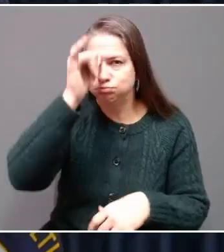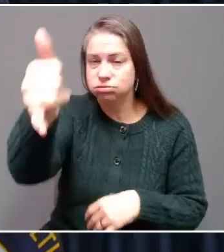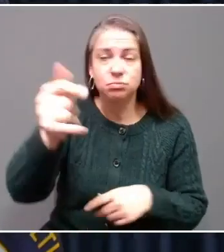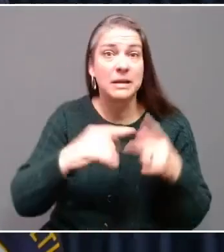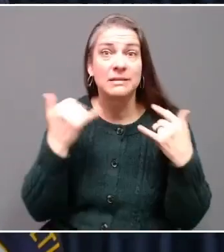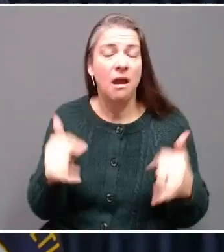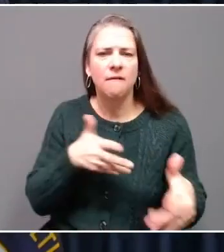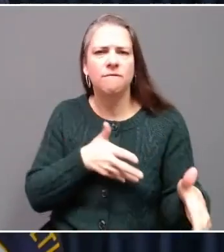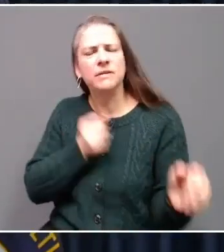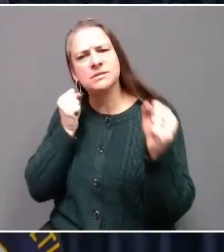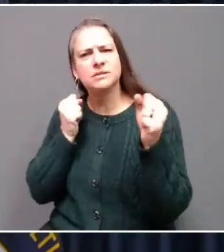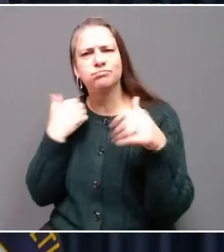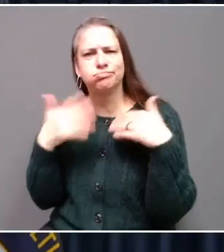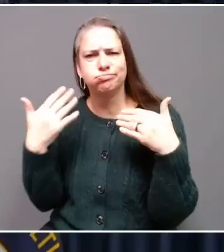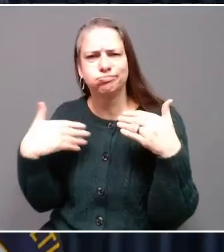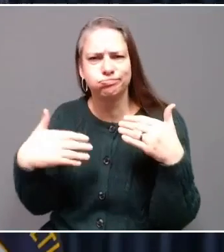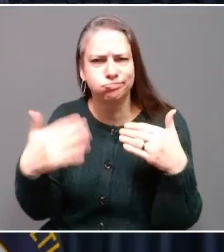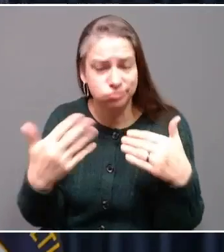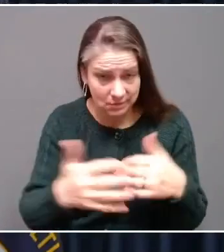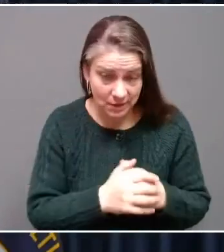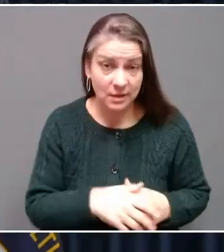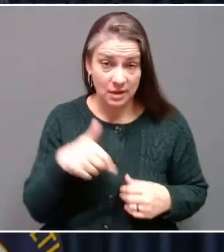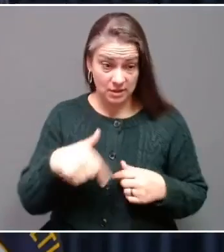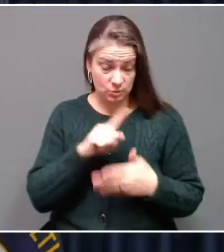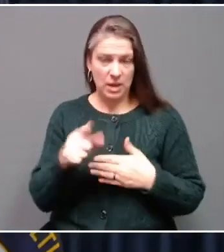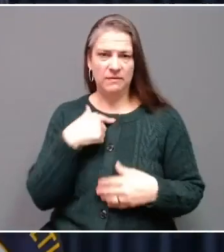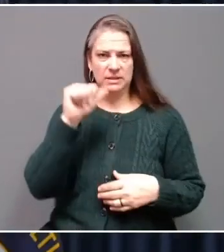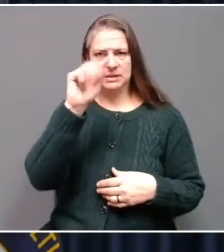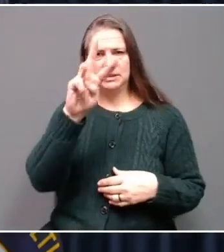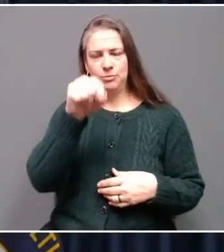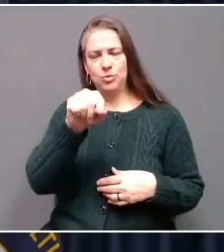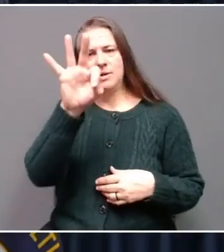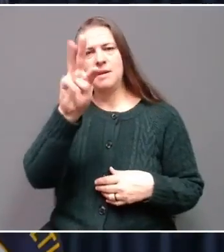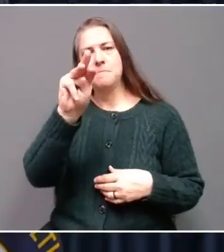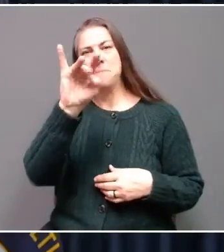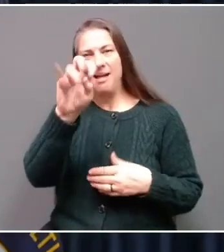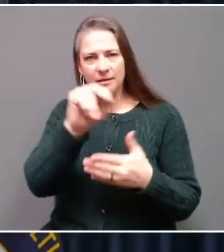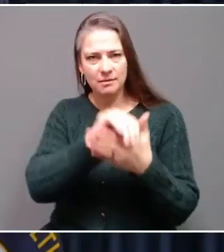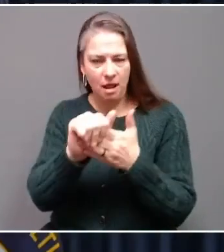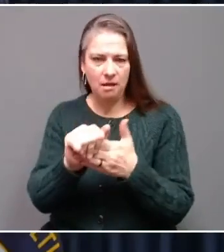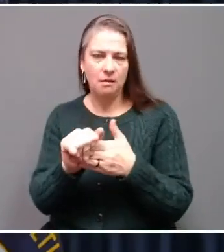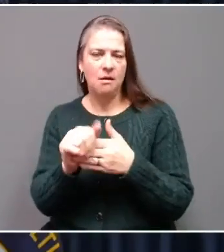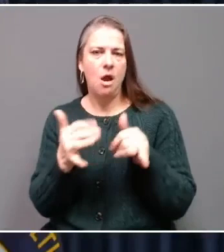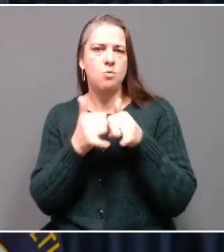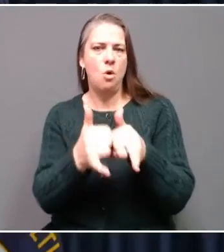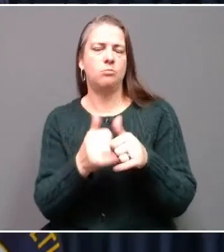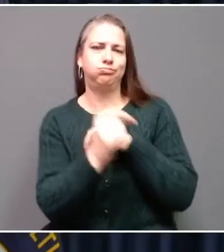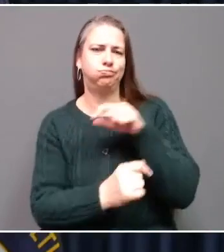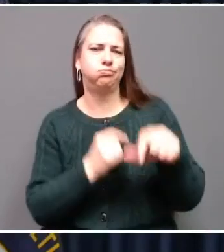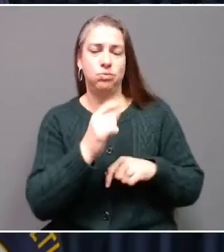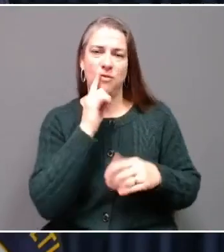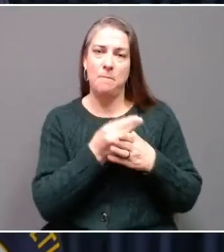ever been done. So as of this week, we have over $16.9 million of awards approved from the buyout program. That's an increase